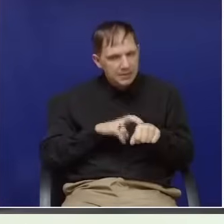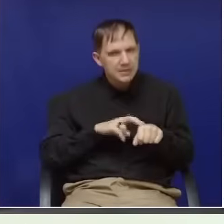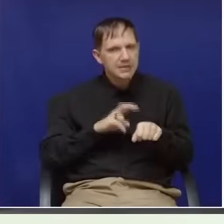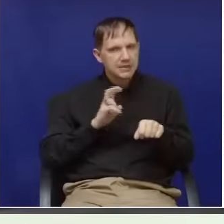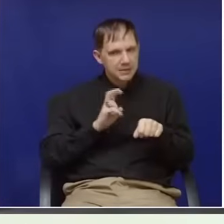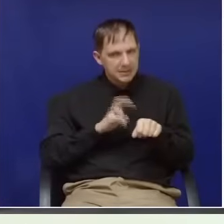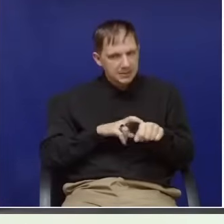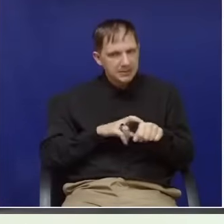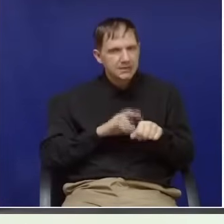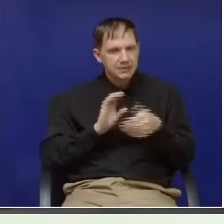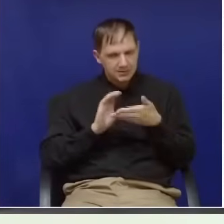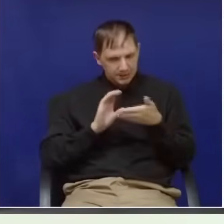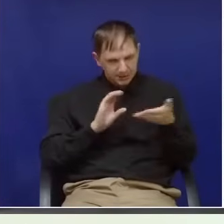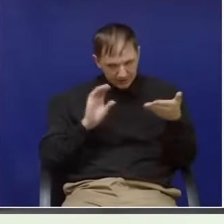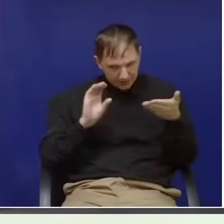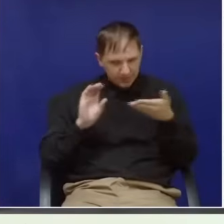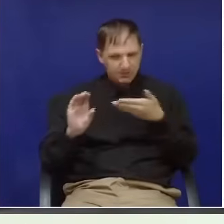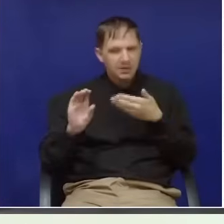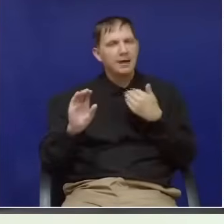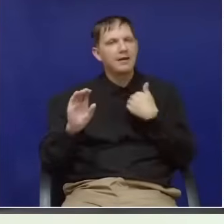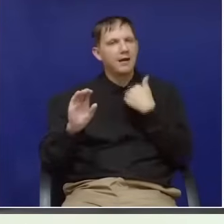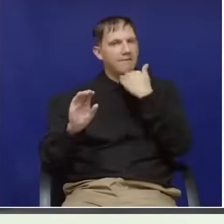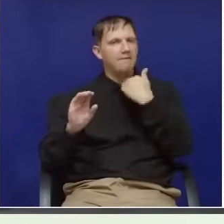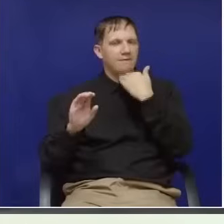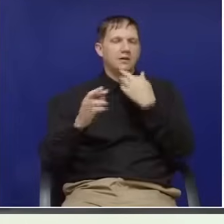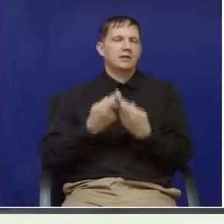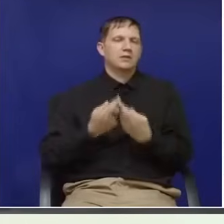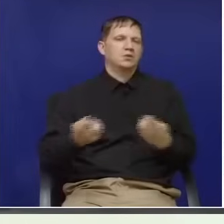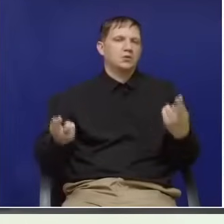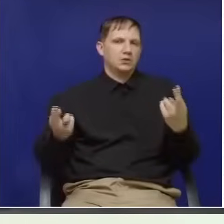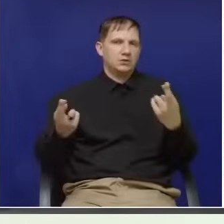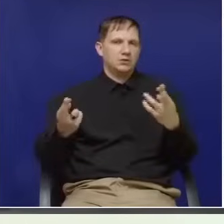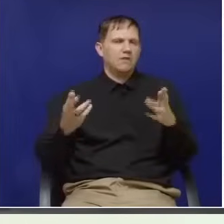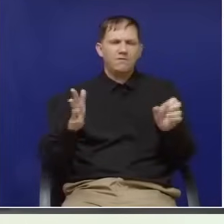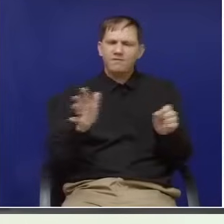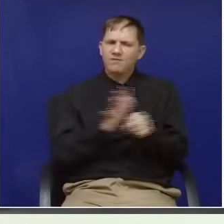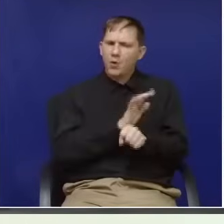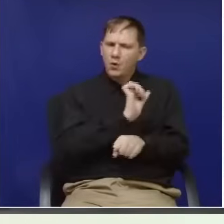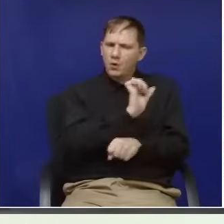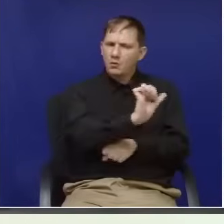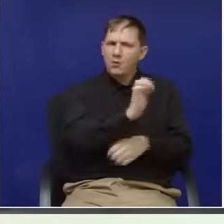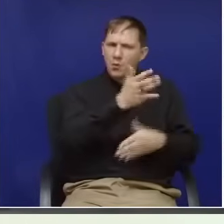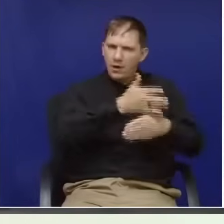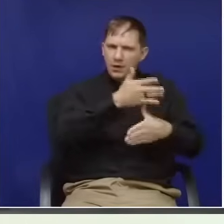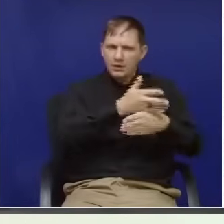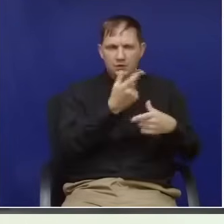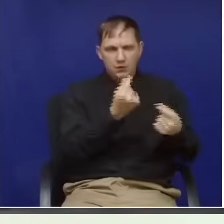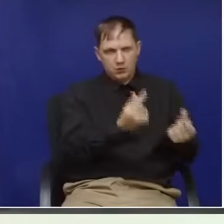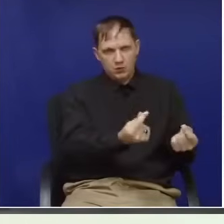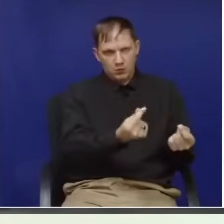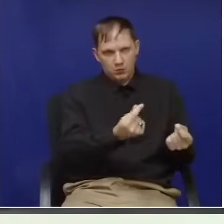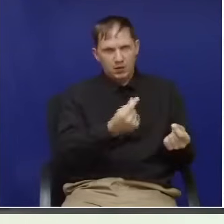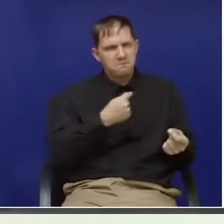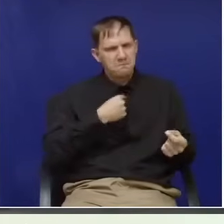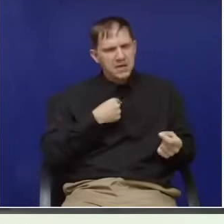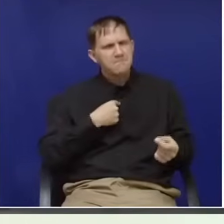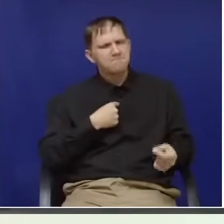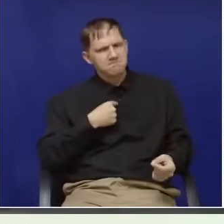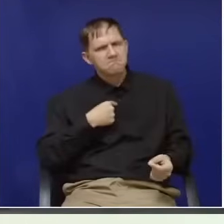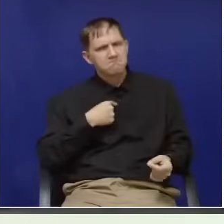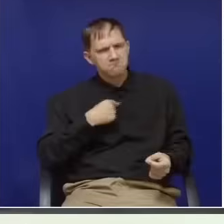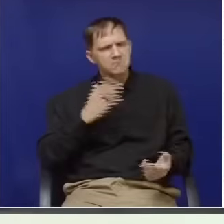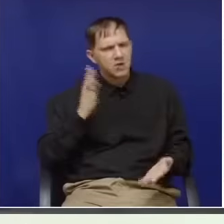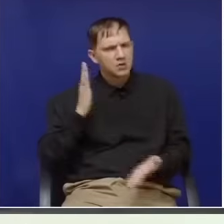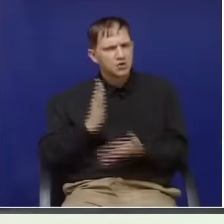appropriately resourced so that it can perform its responsibilities. I'm quite certain that